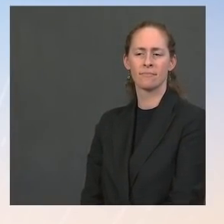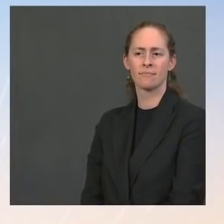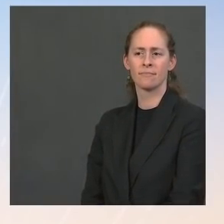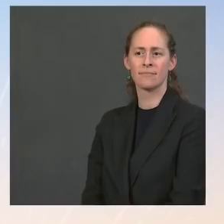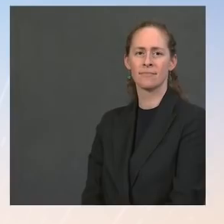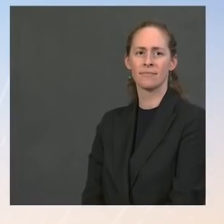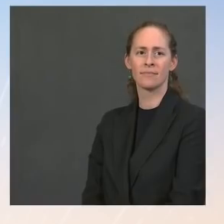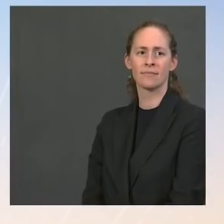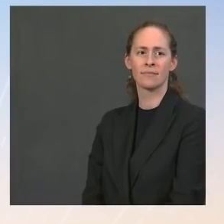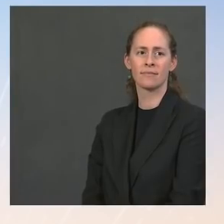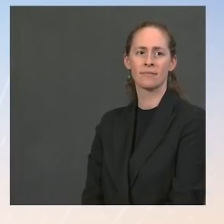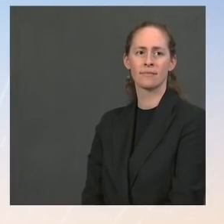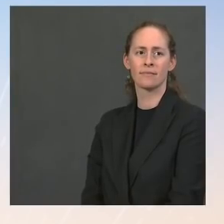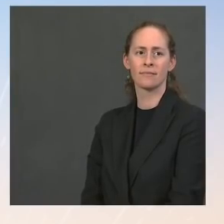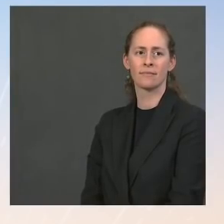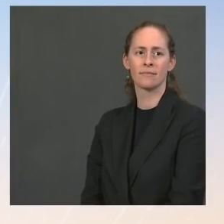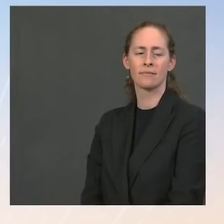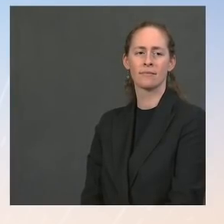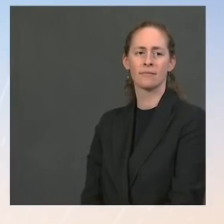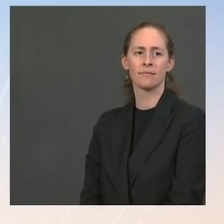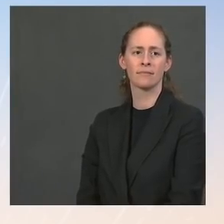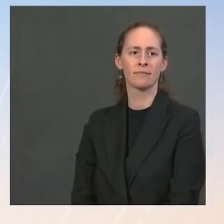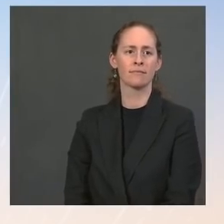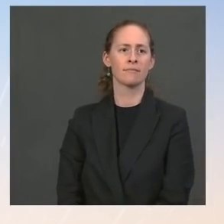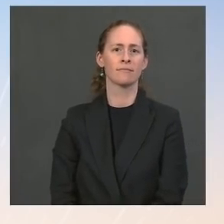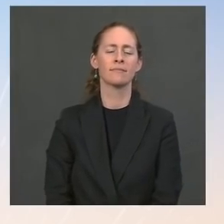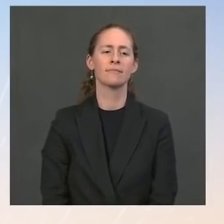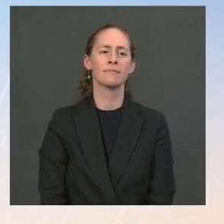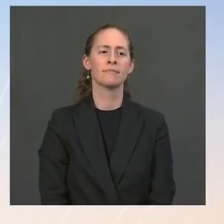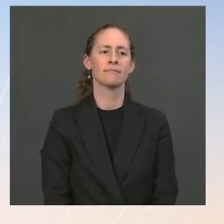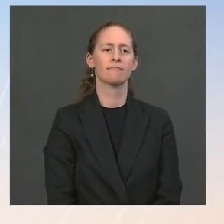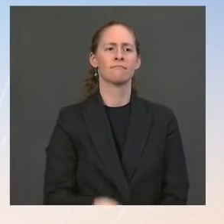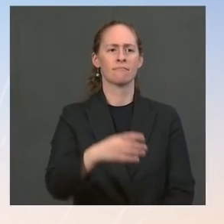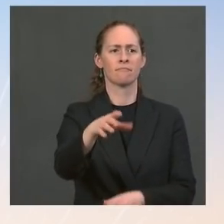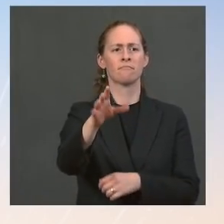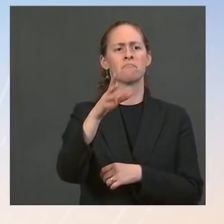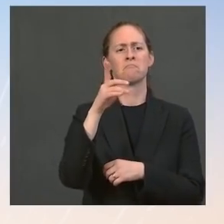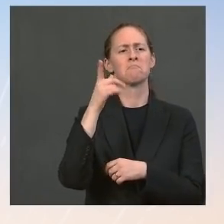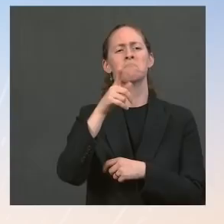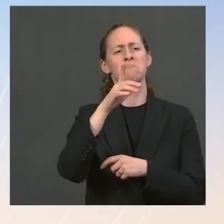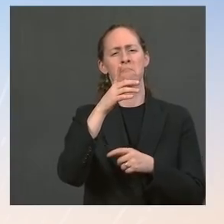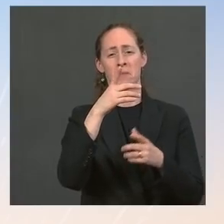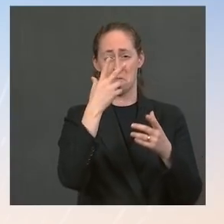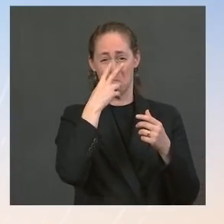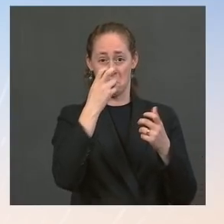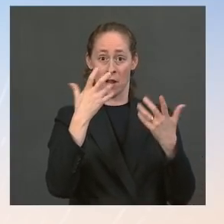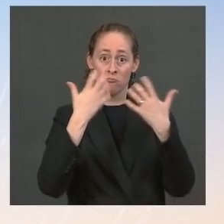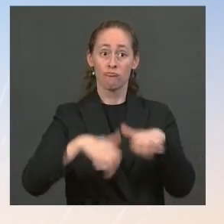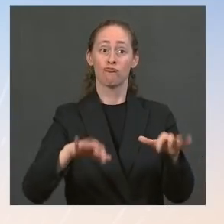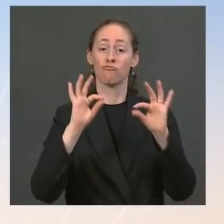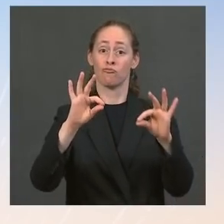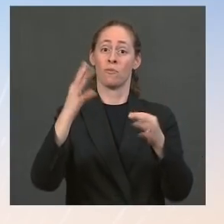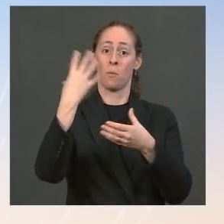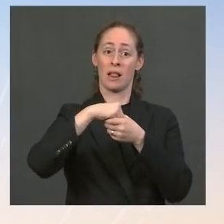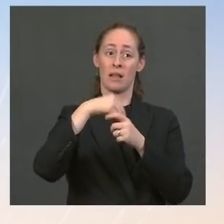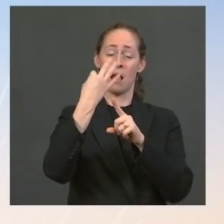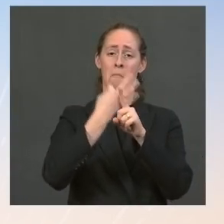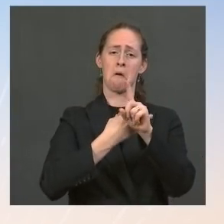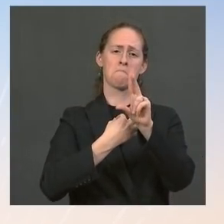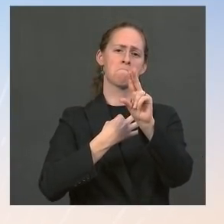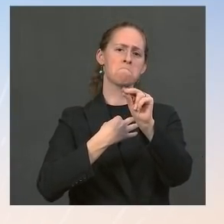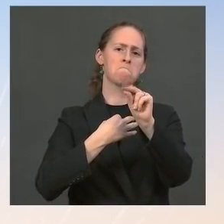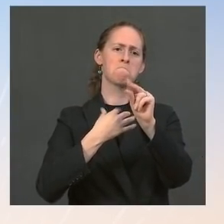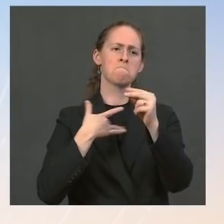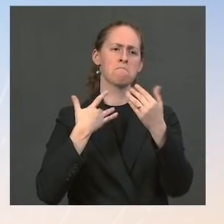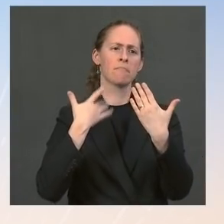promise? He doesn't expect that to be accomplished in 9 months. He expects that to be accomplished over the course of time for advocating